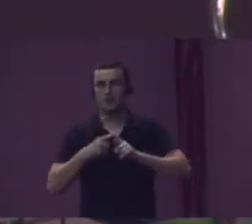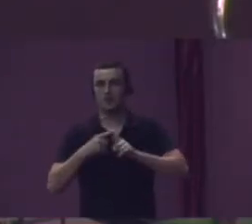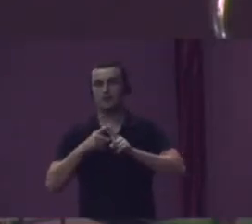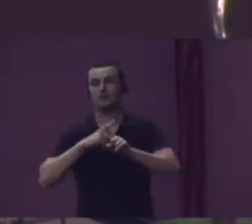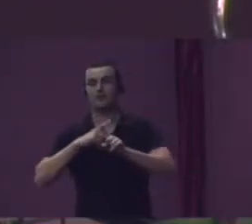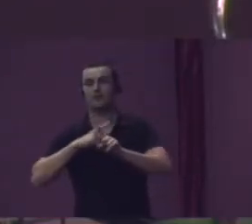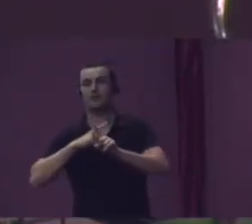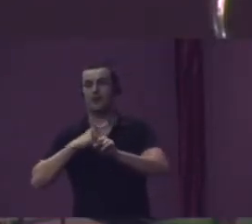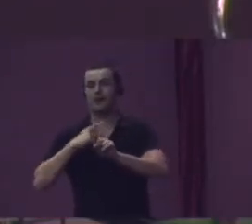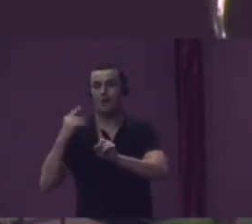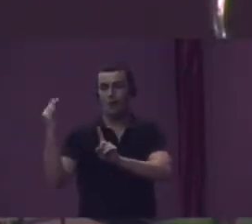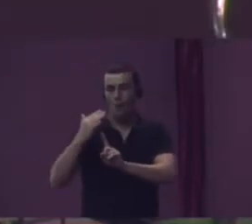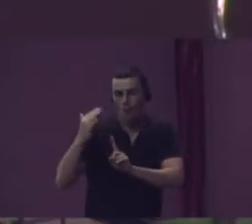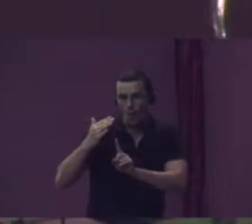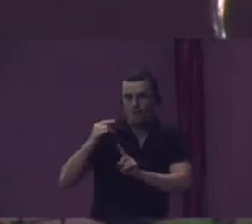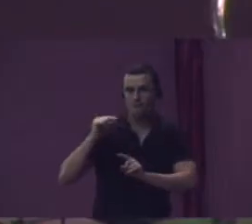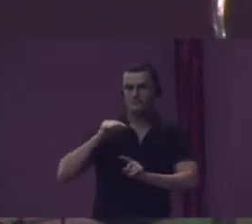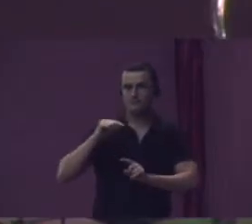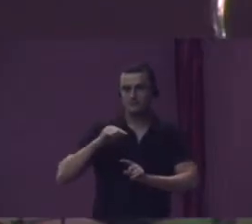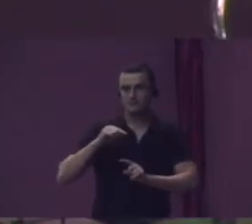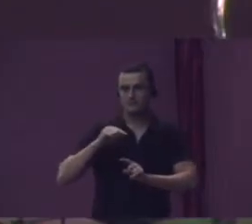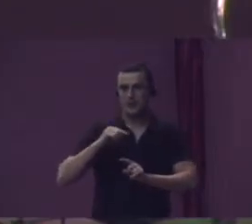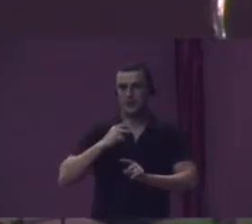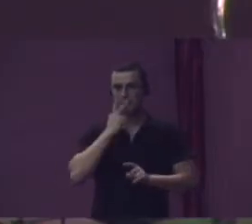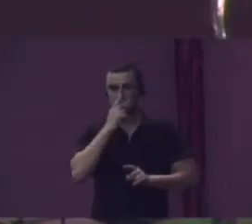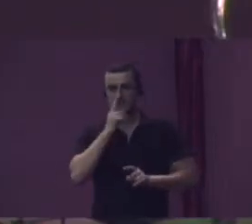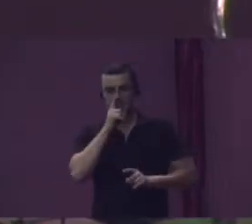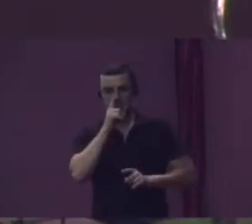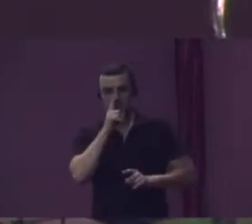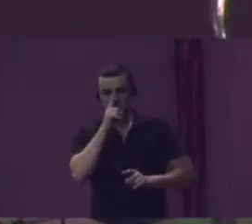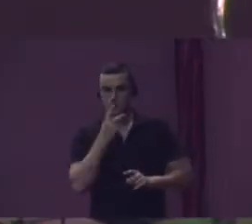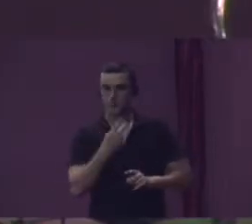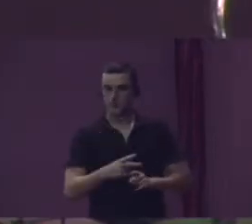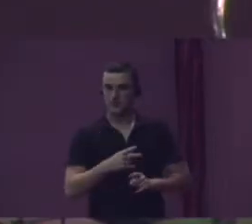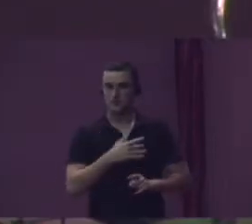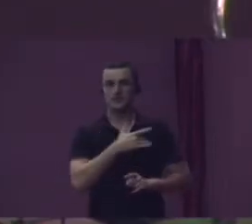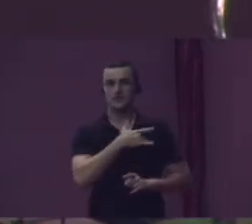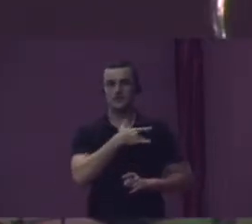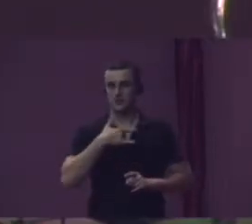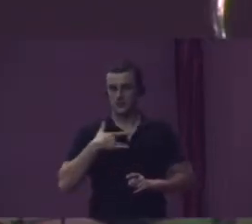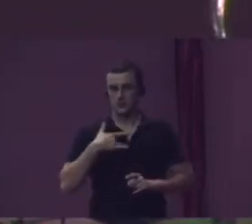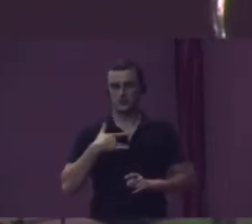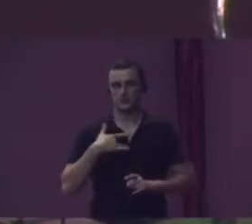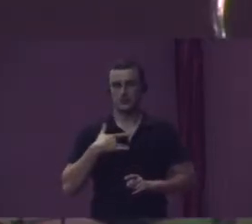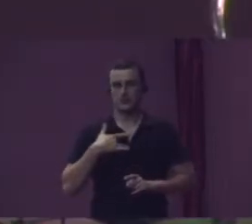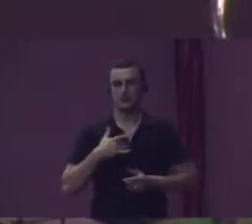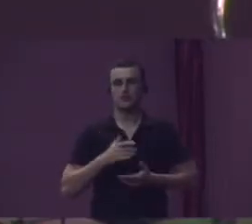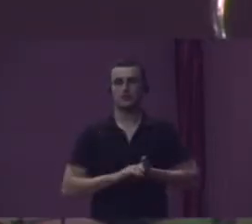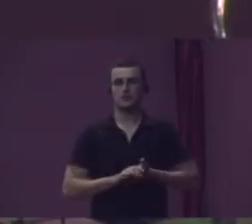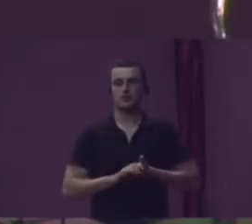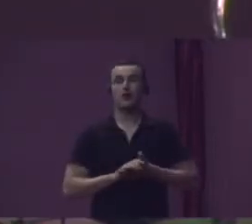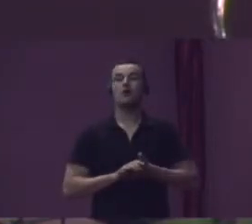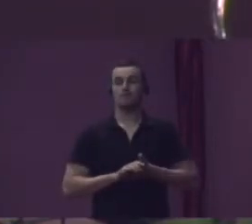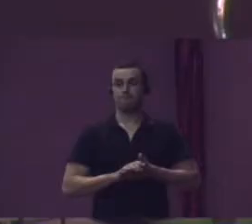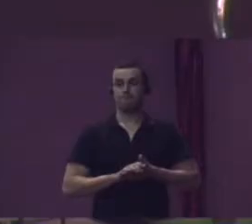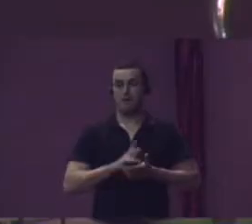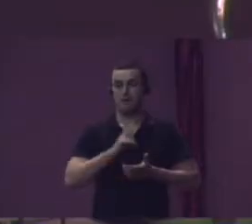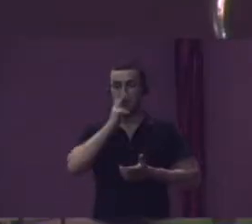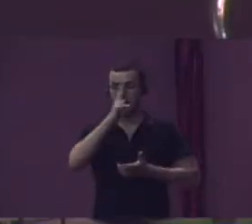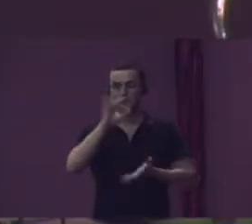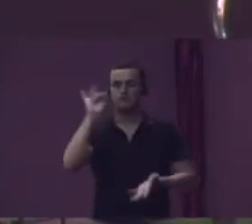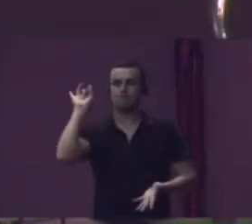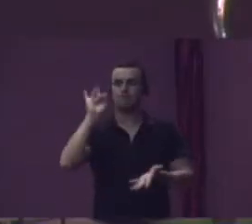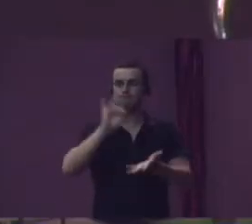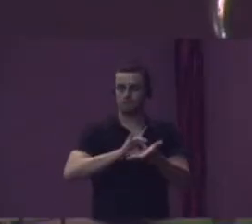and health risks, have been key elements of the consolidation of the expert and professional power. Therefore,